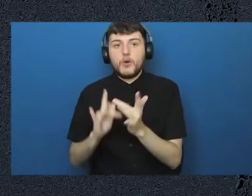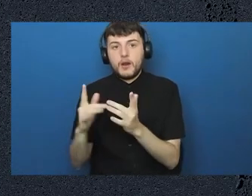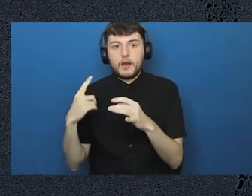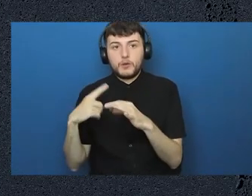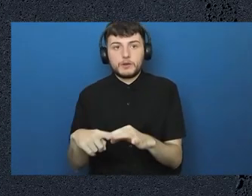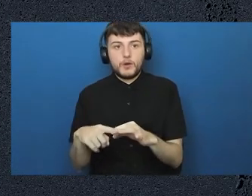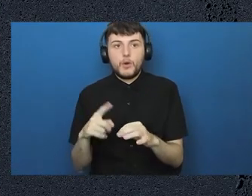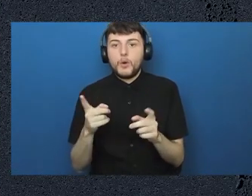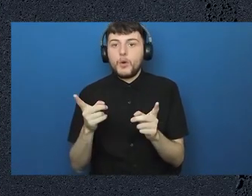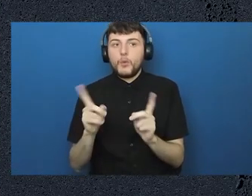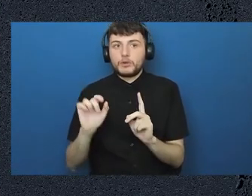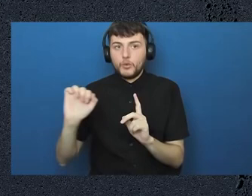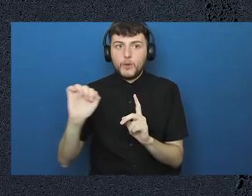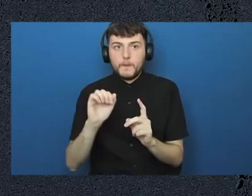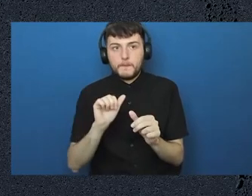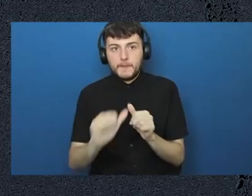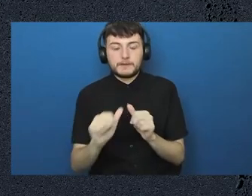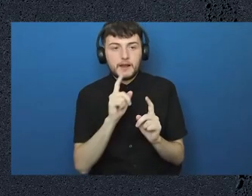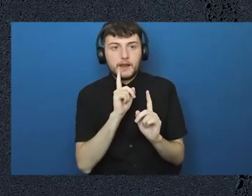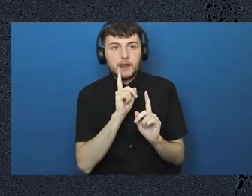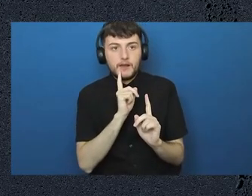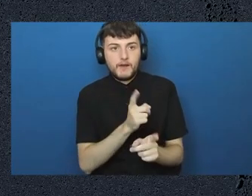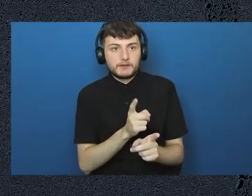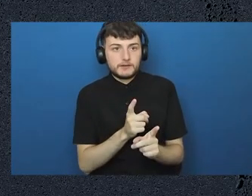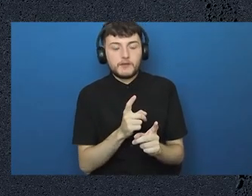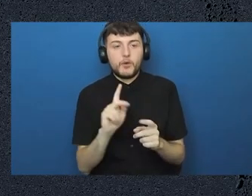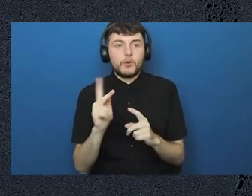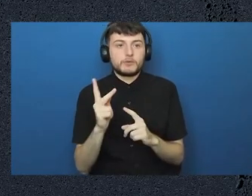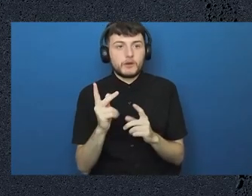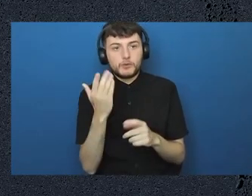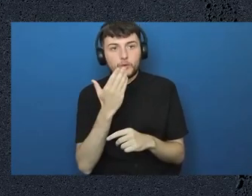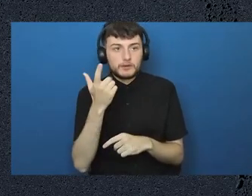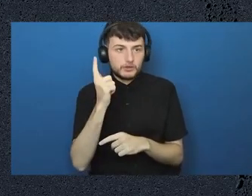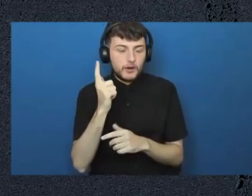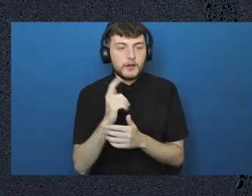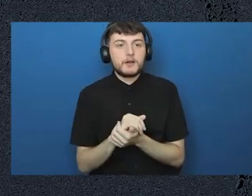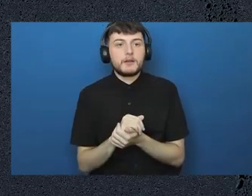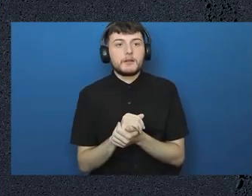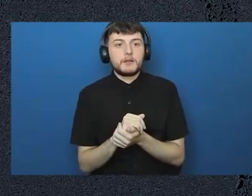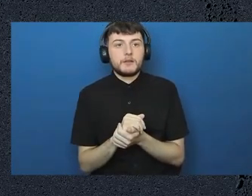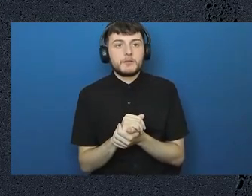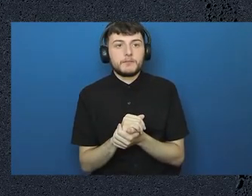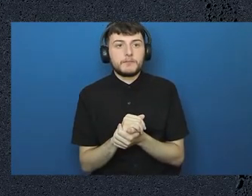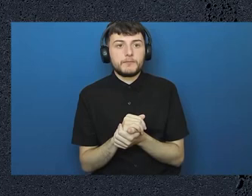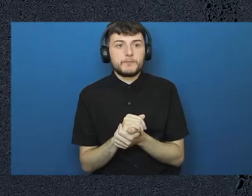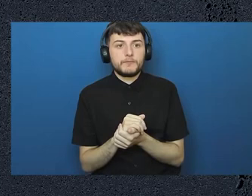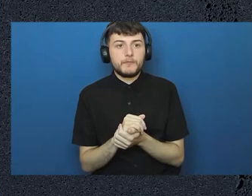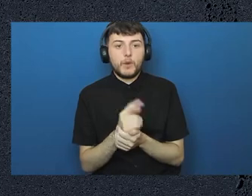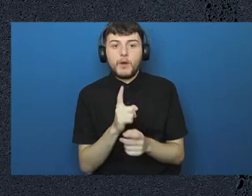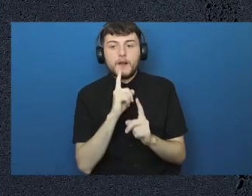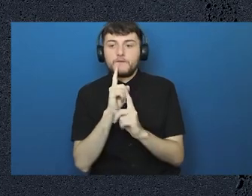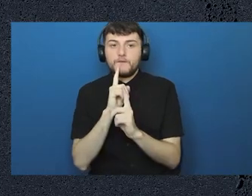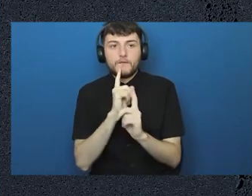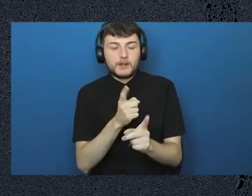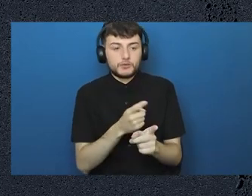Rosalie, trying to inspire diversity and inclusion in science, working in a high school? What advice would you give the